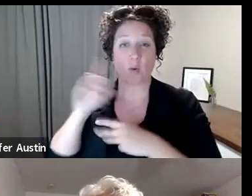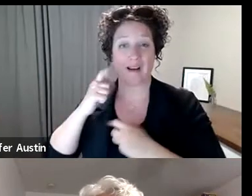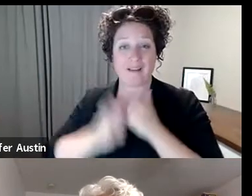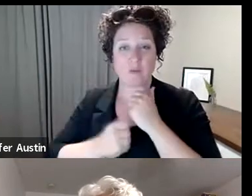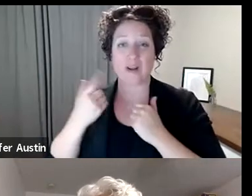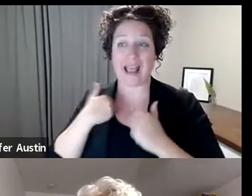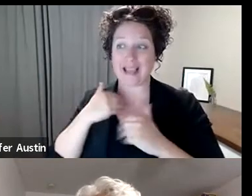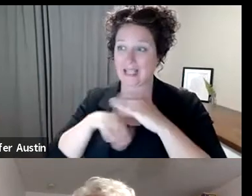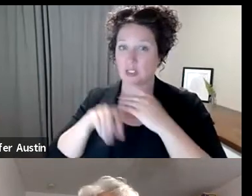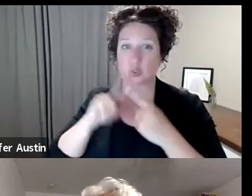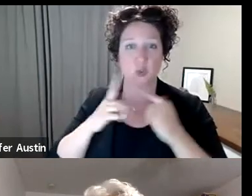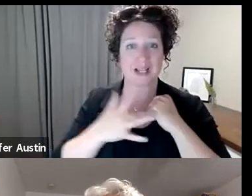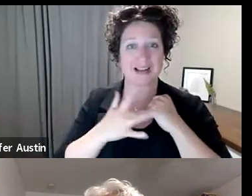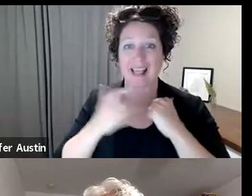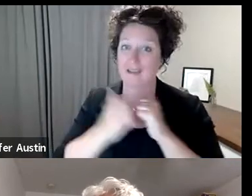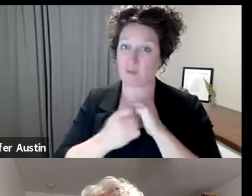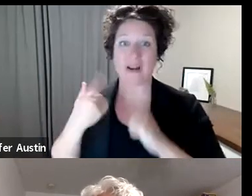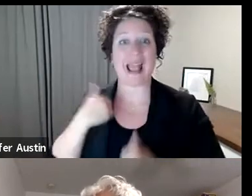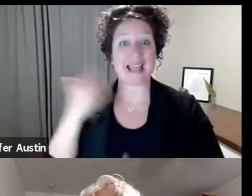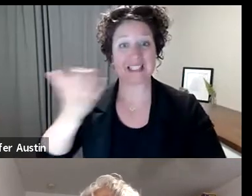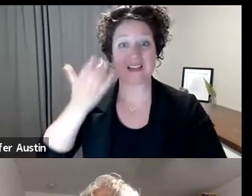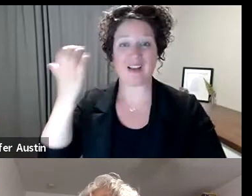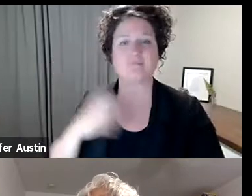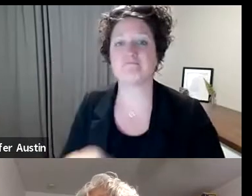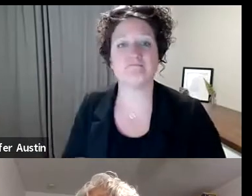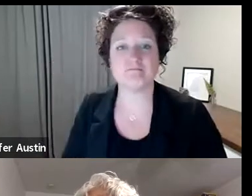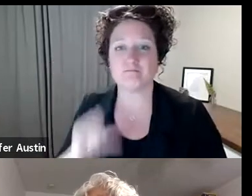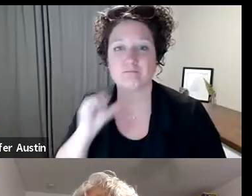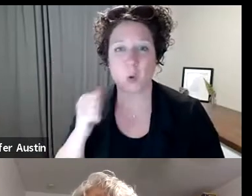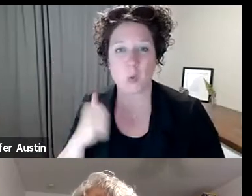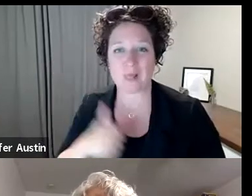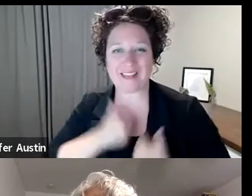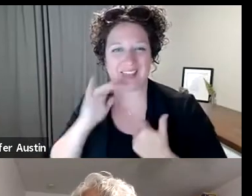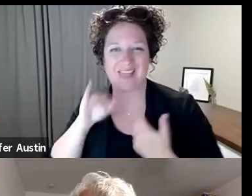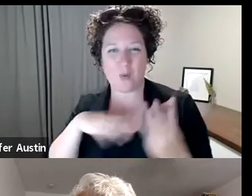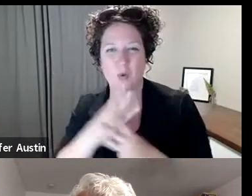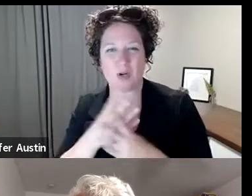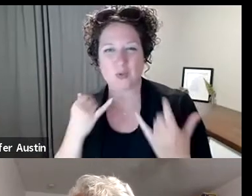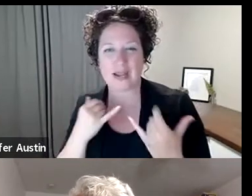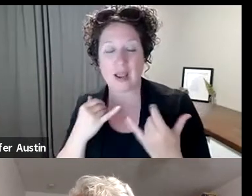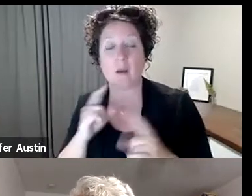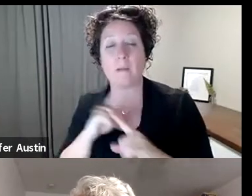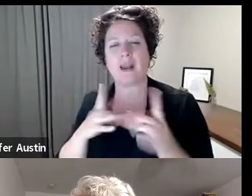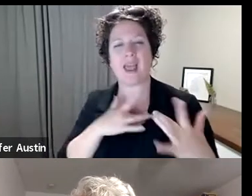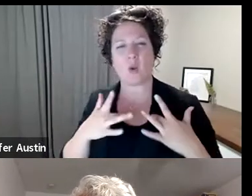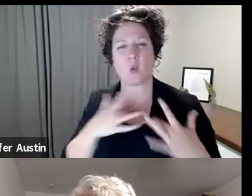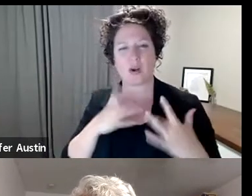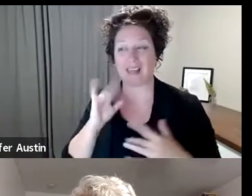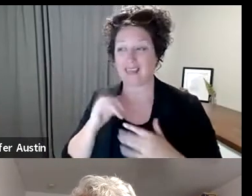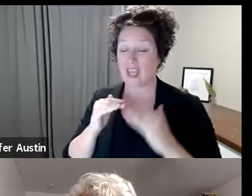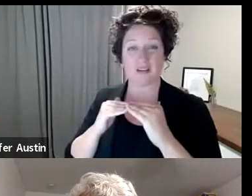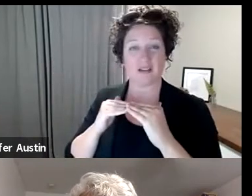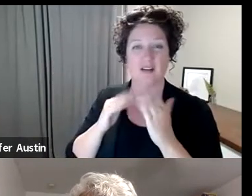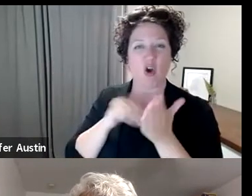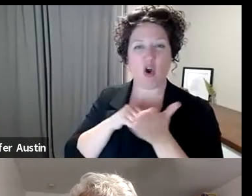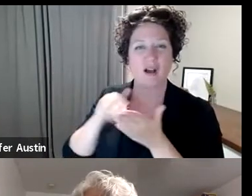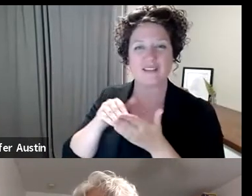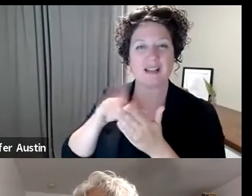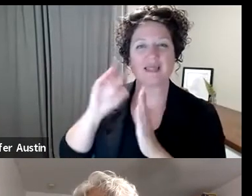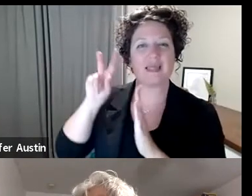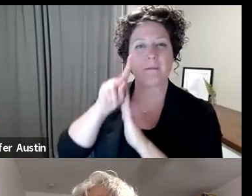and everybody's got a device. We don't actually live in that world. But I worry that too often policymakers